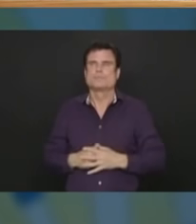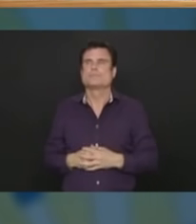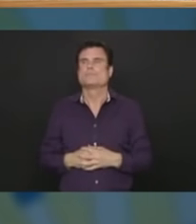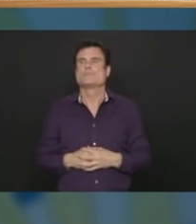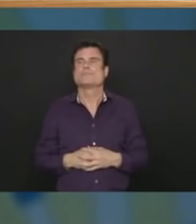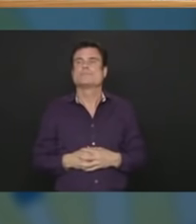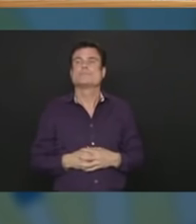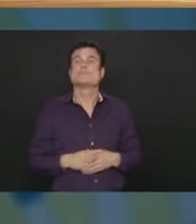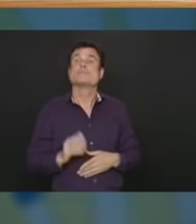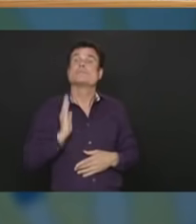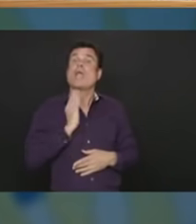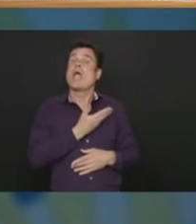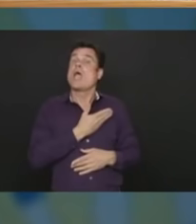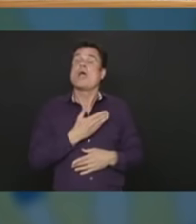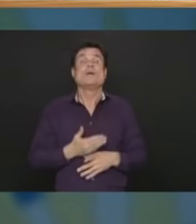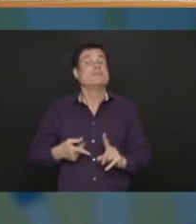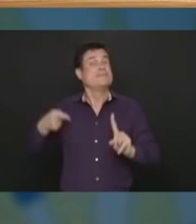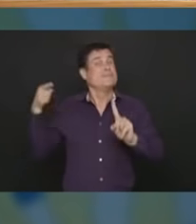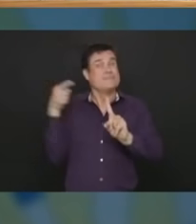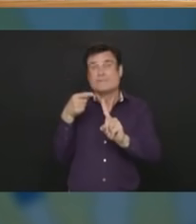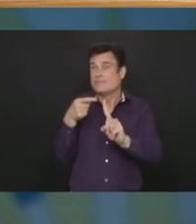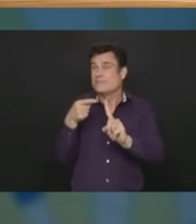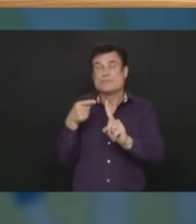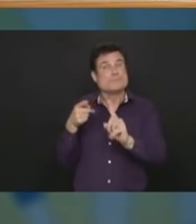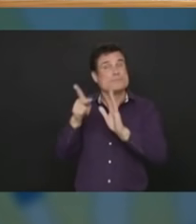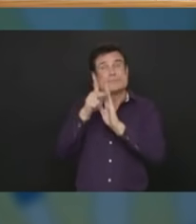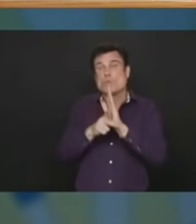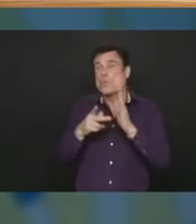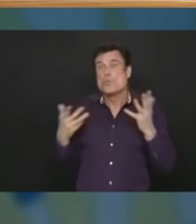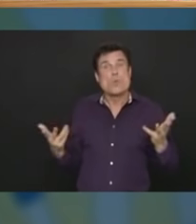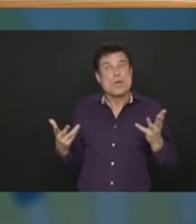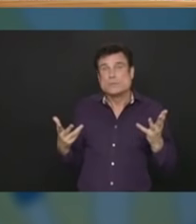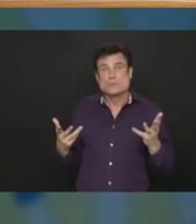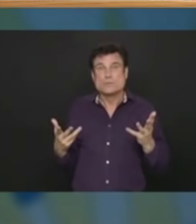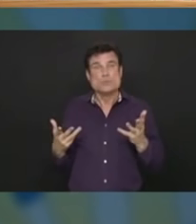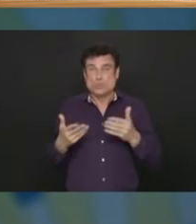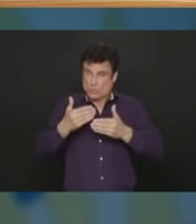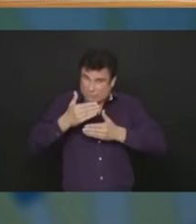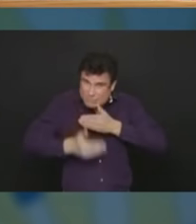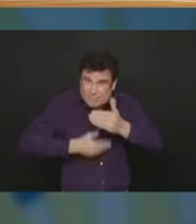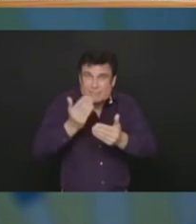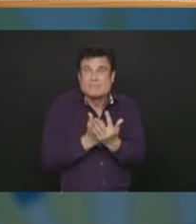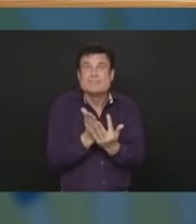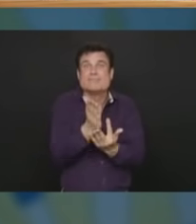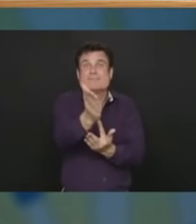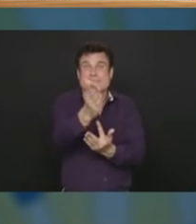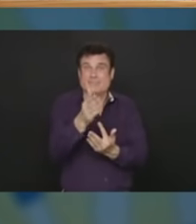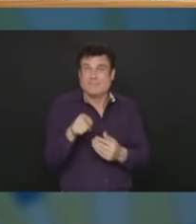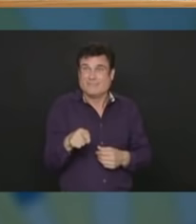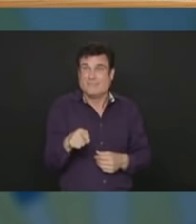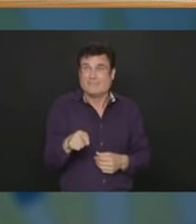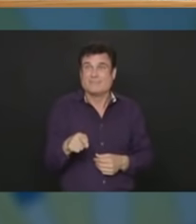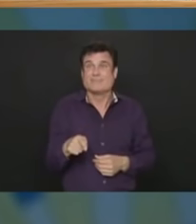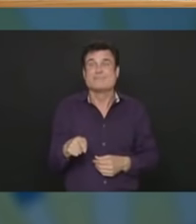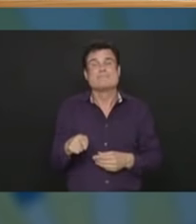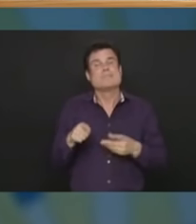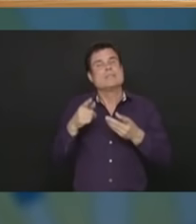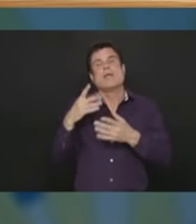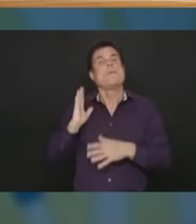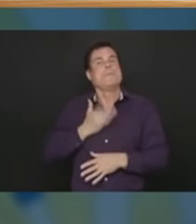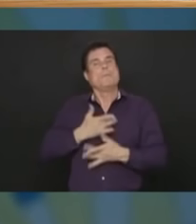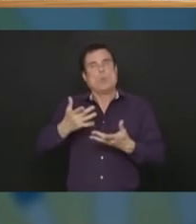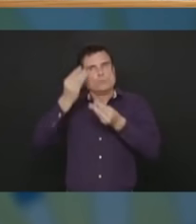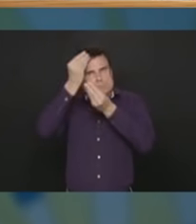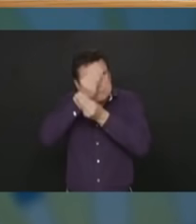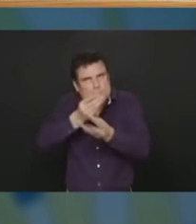to providing you with the best information that we can, following the advice that we have, practicing good hygiene,